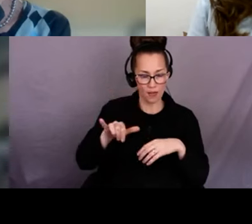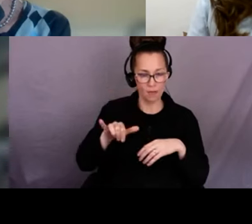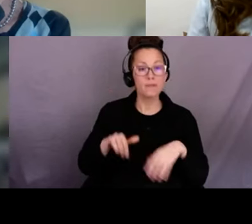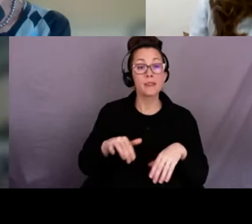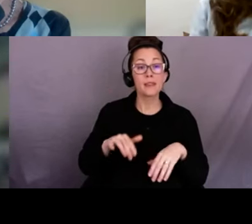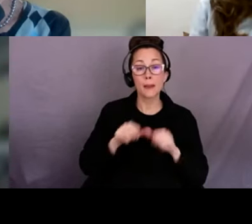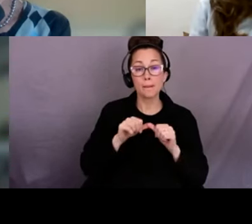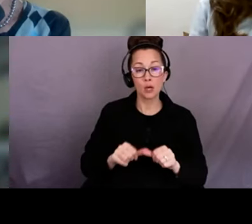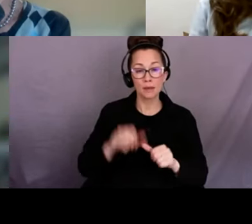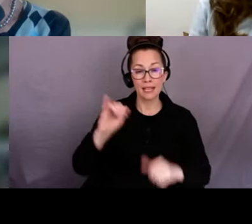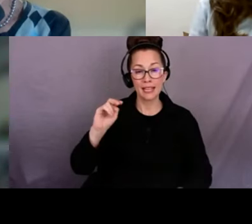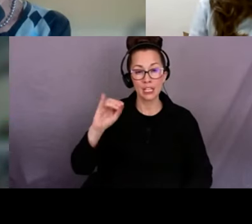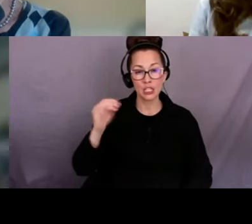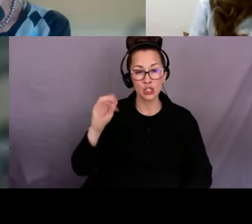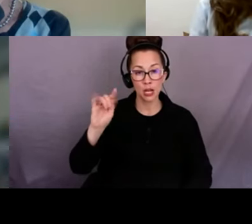March of